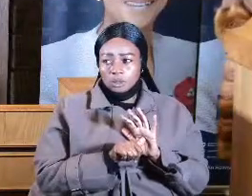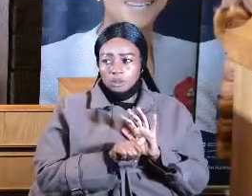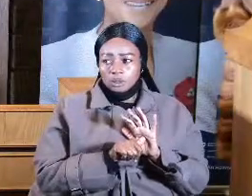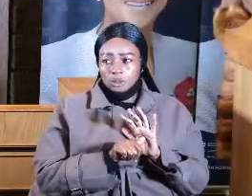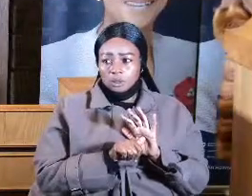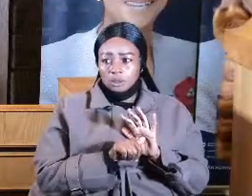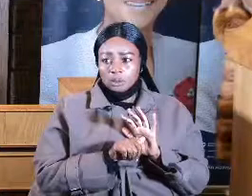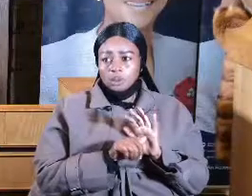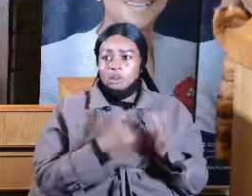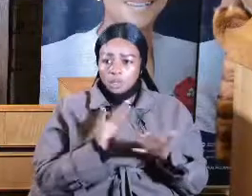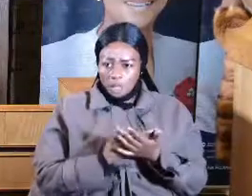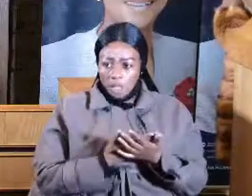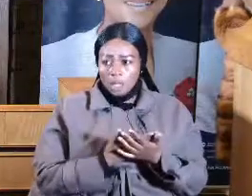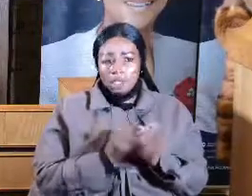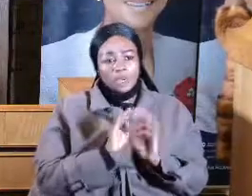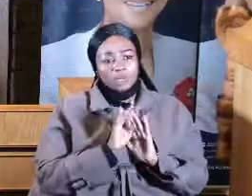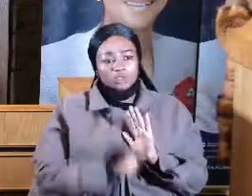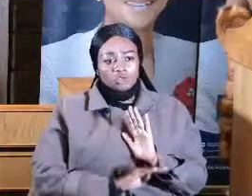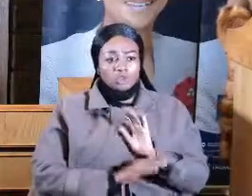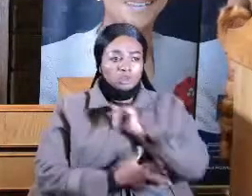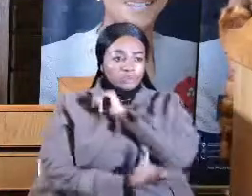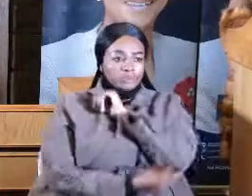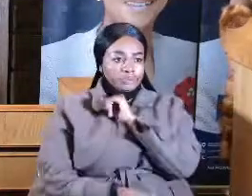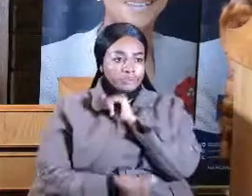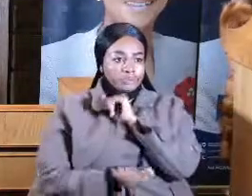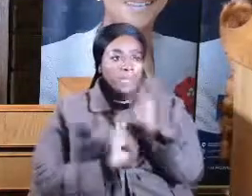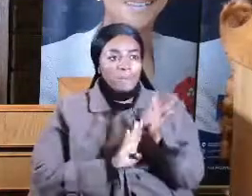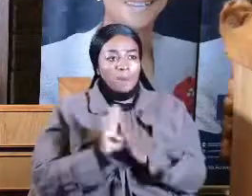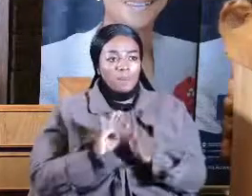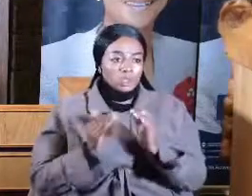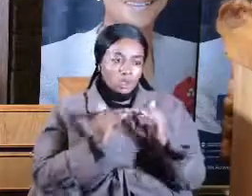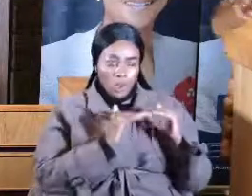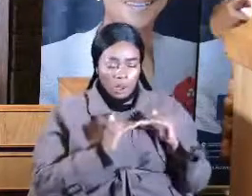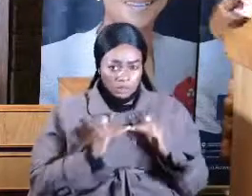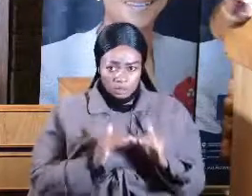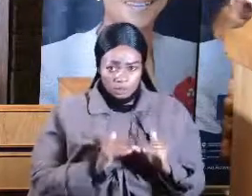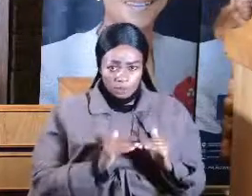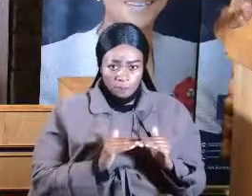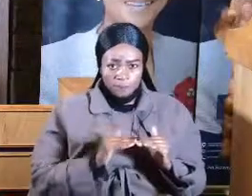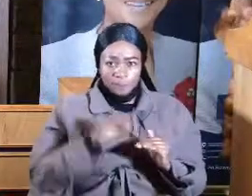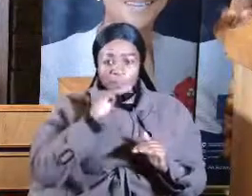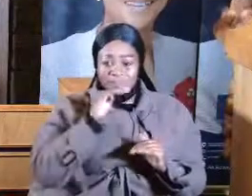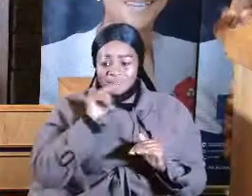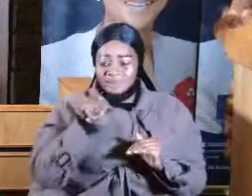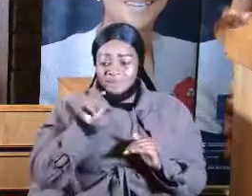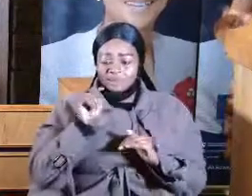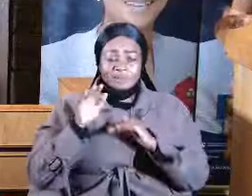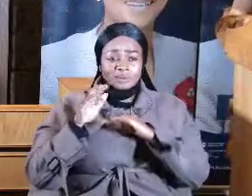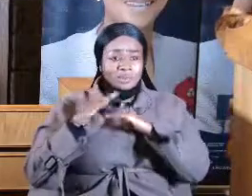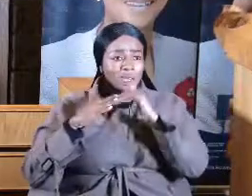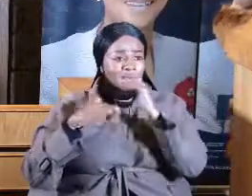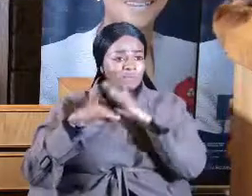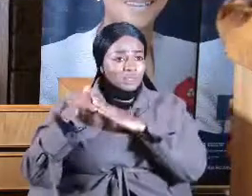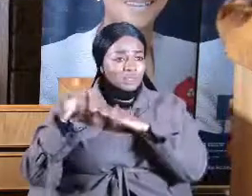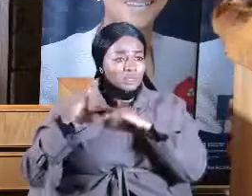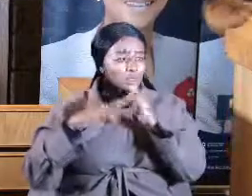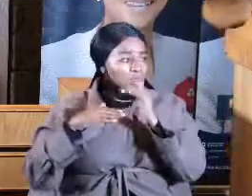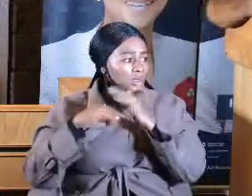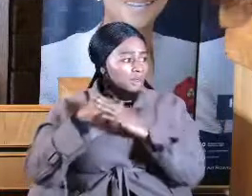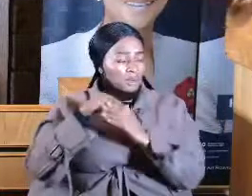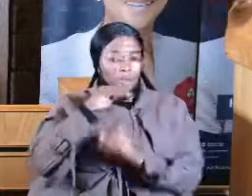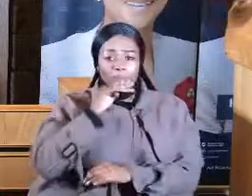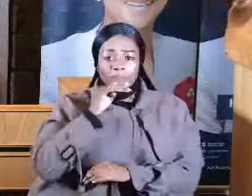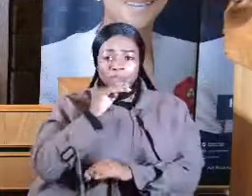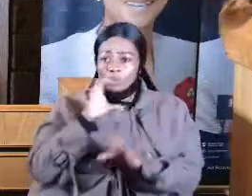reducing poverty and promoting equality. That infrastructure generally centers